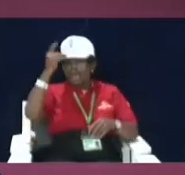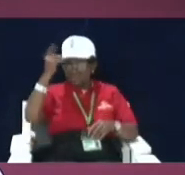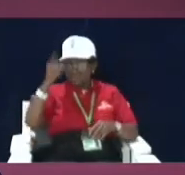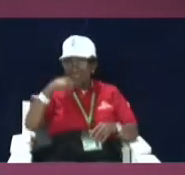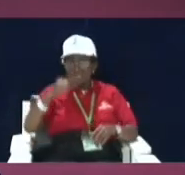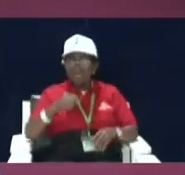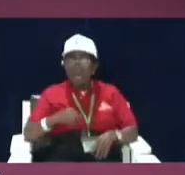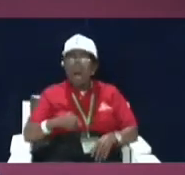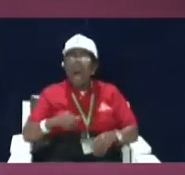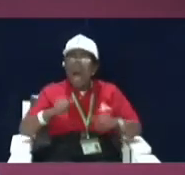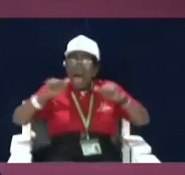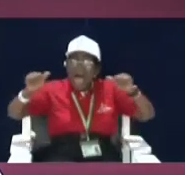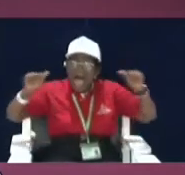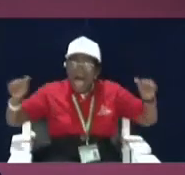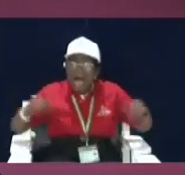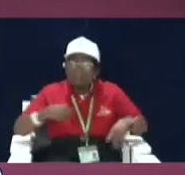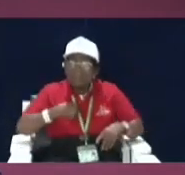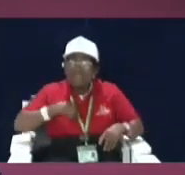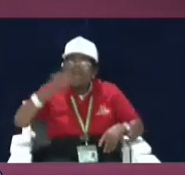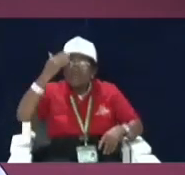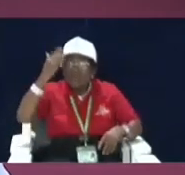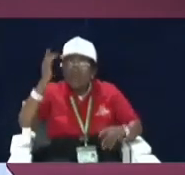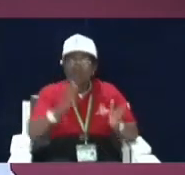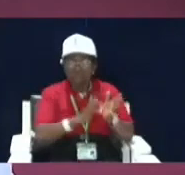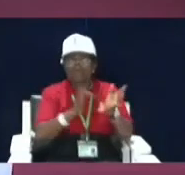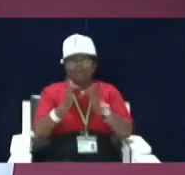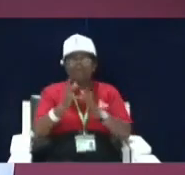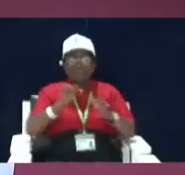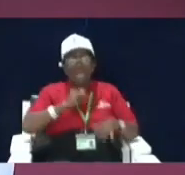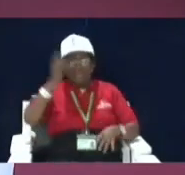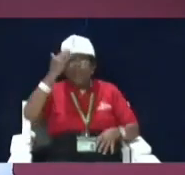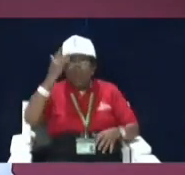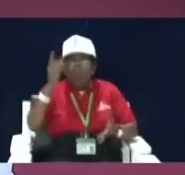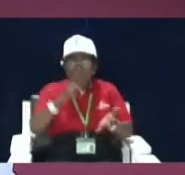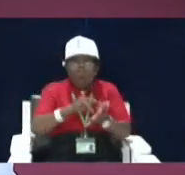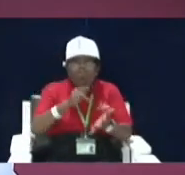know Jesus. I know Paul.